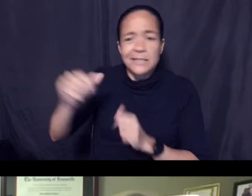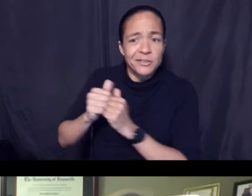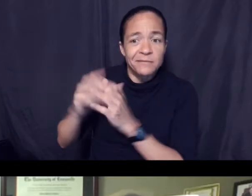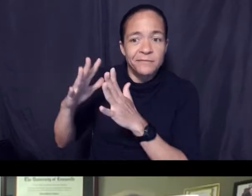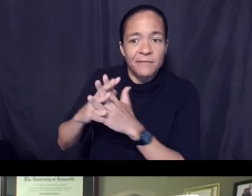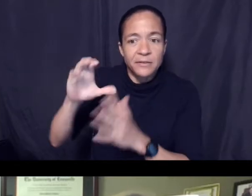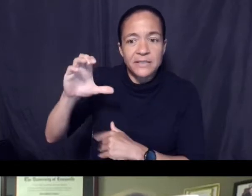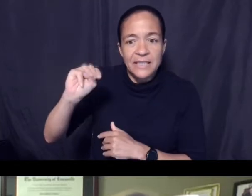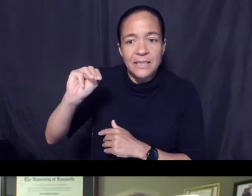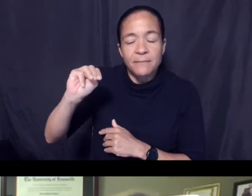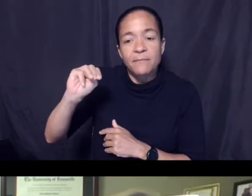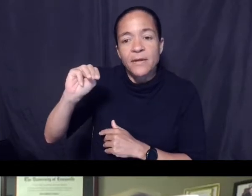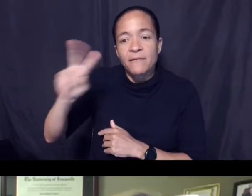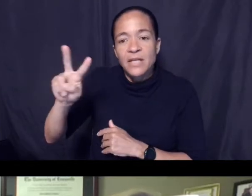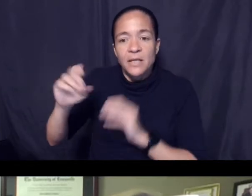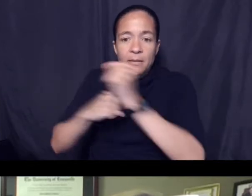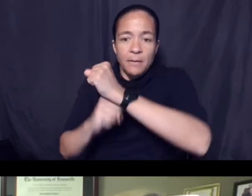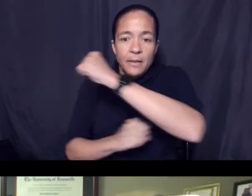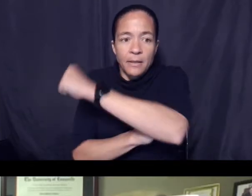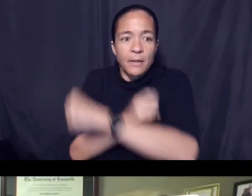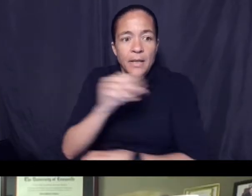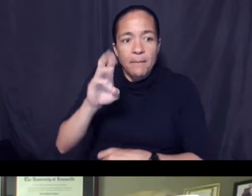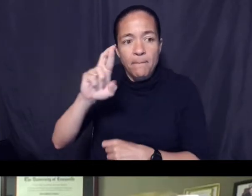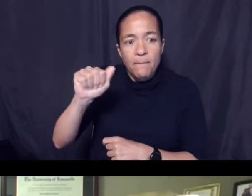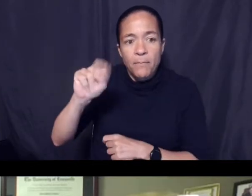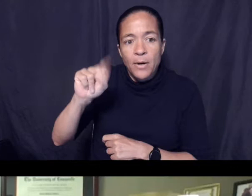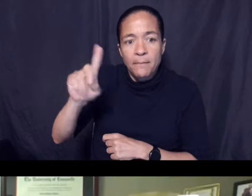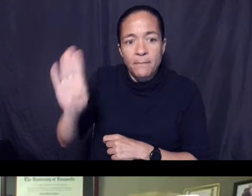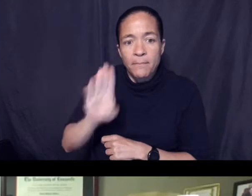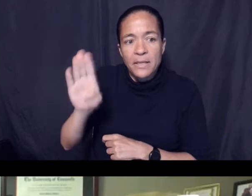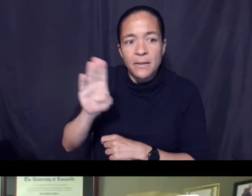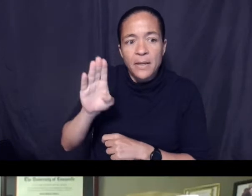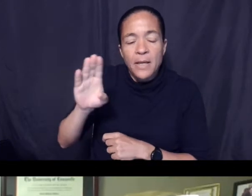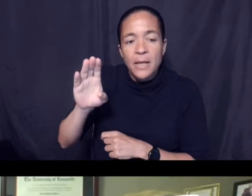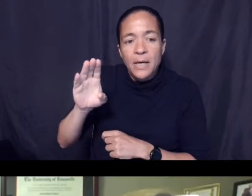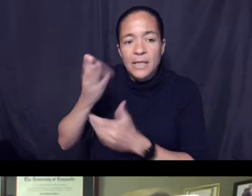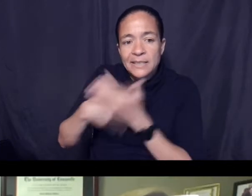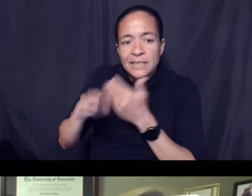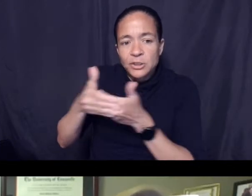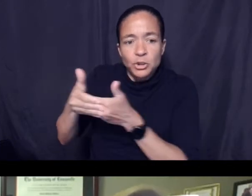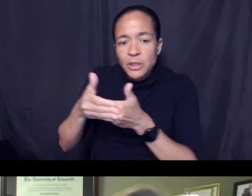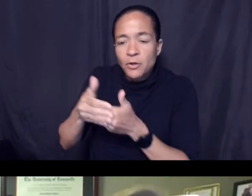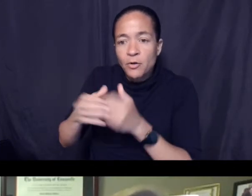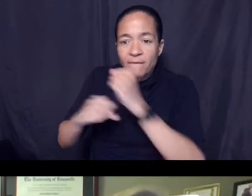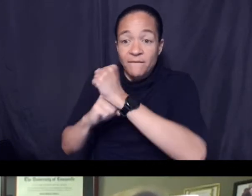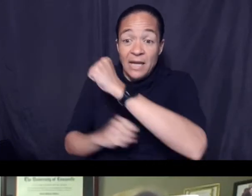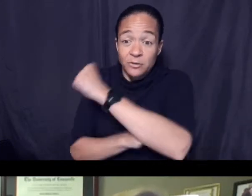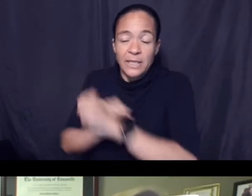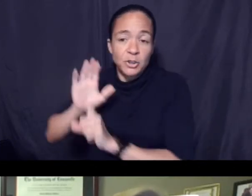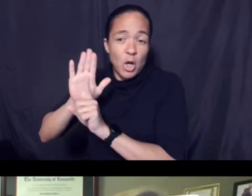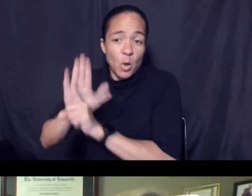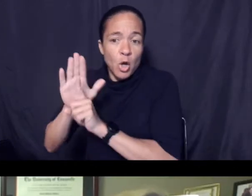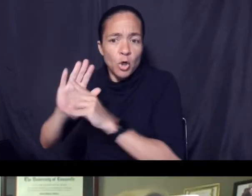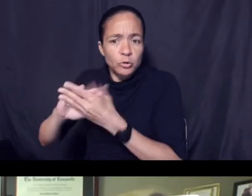CMV Foundation and the Brendan B. McGinnis Congenital CMV Foundation. She describes her story that after